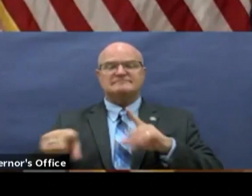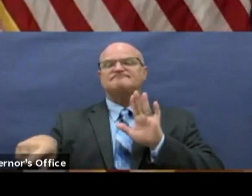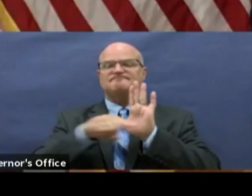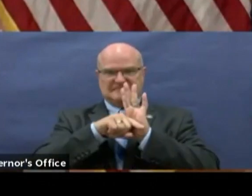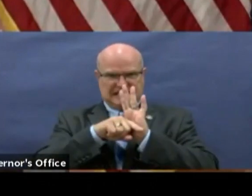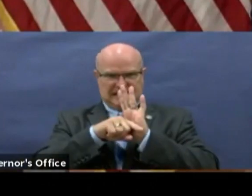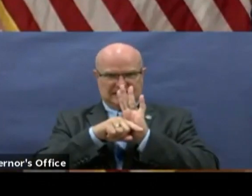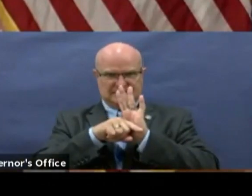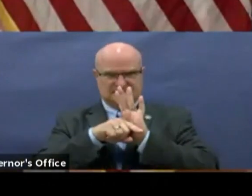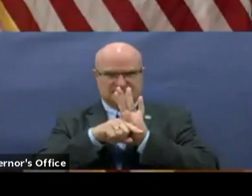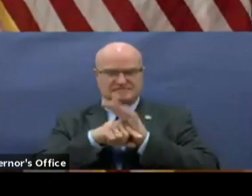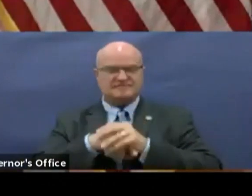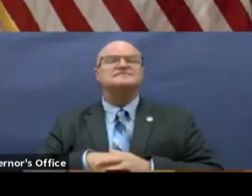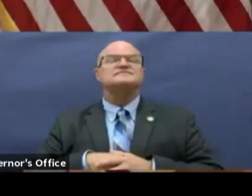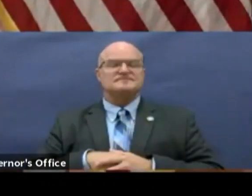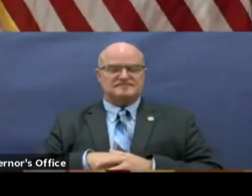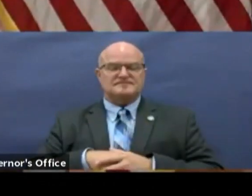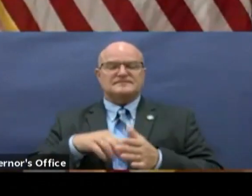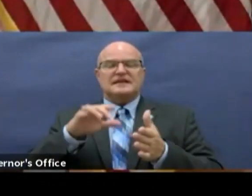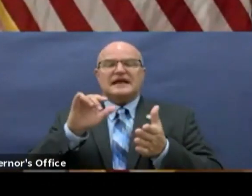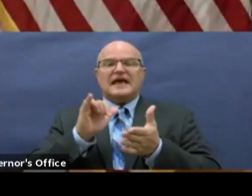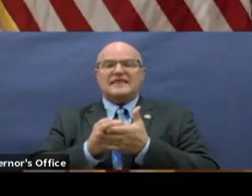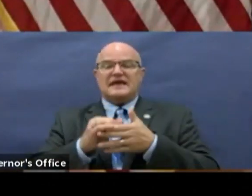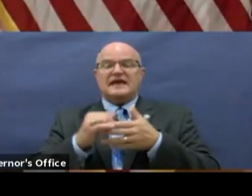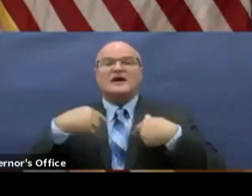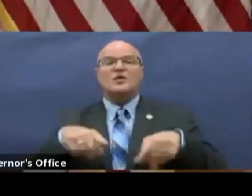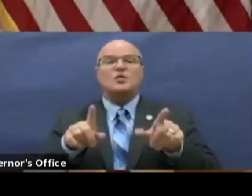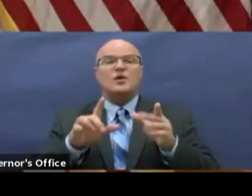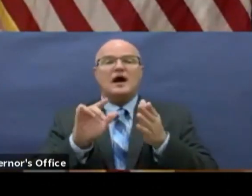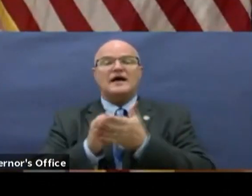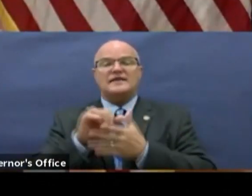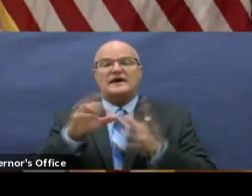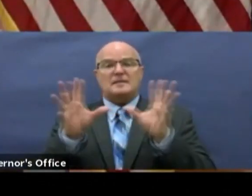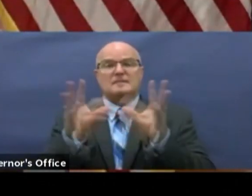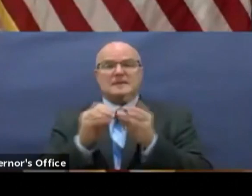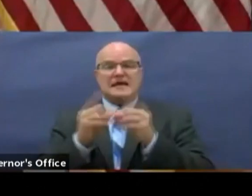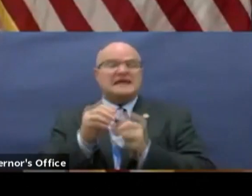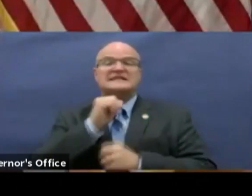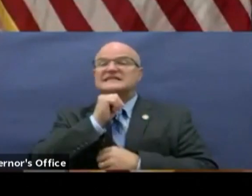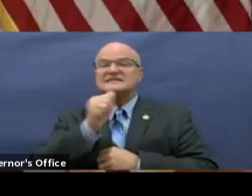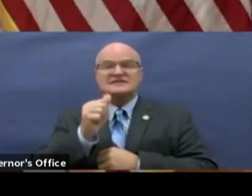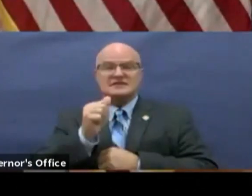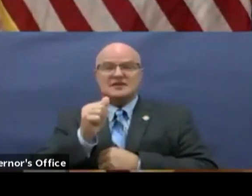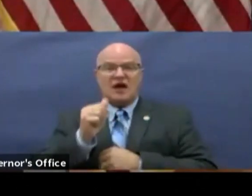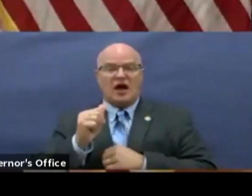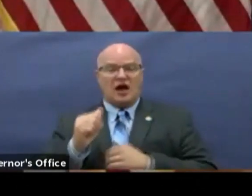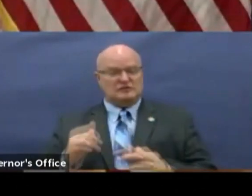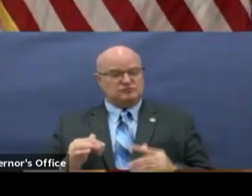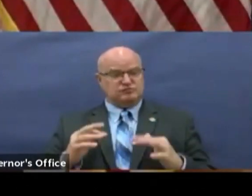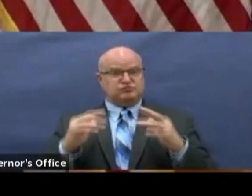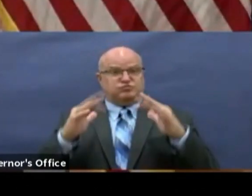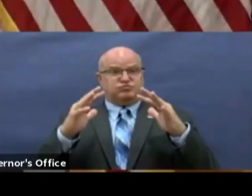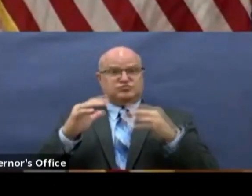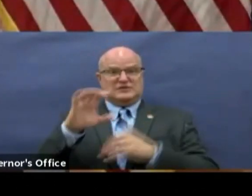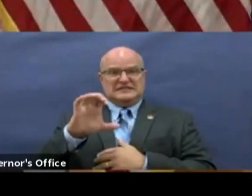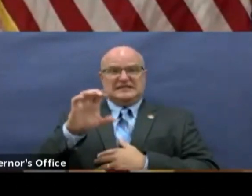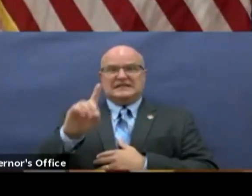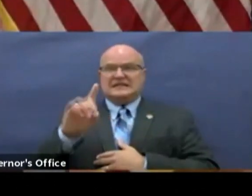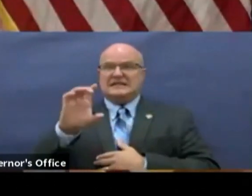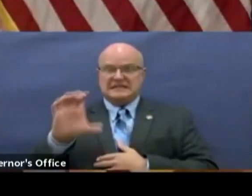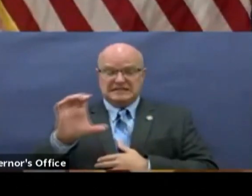negative. And while the meeting did not rise to the level of